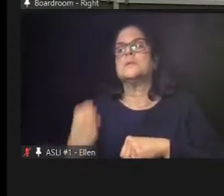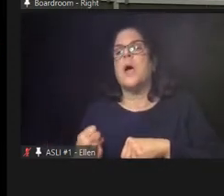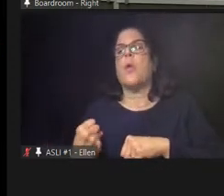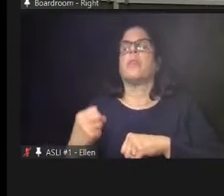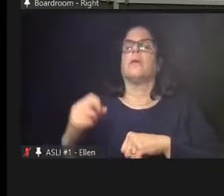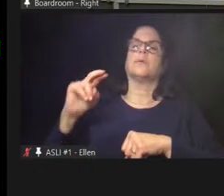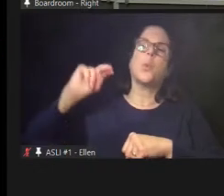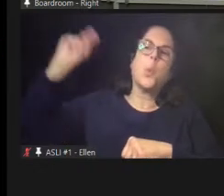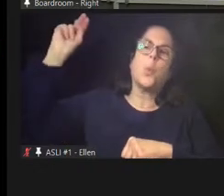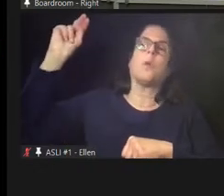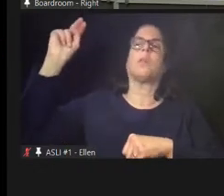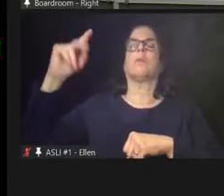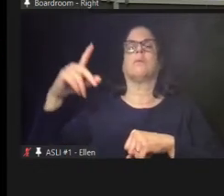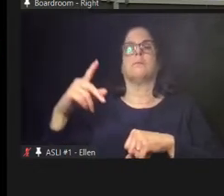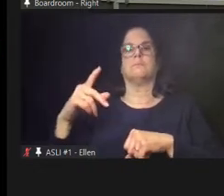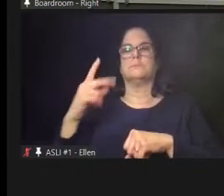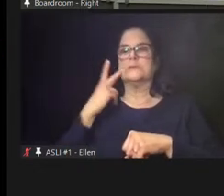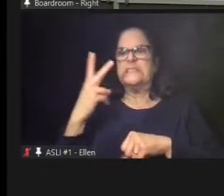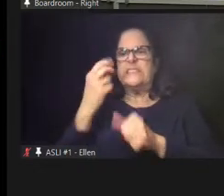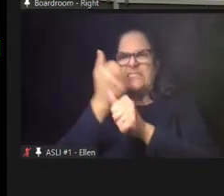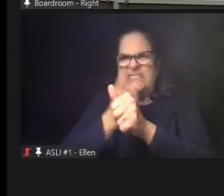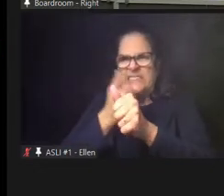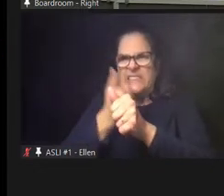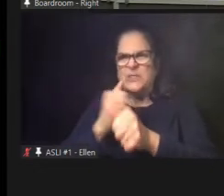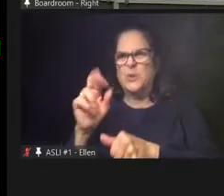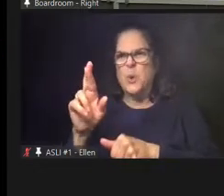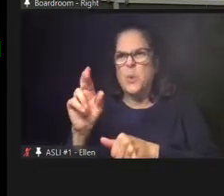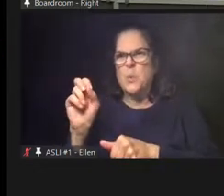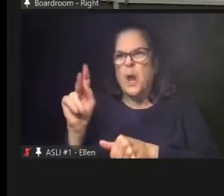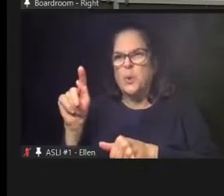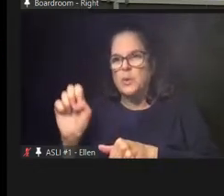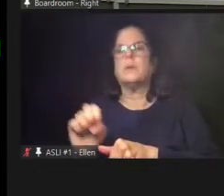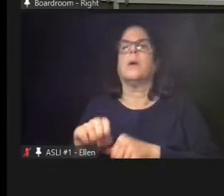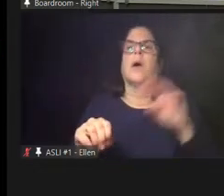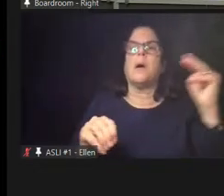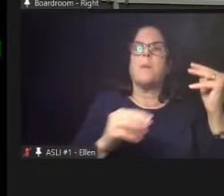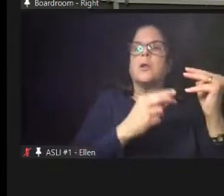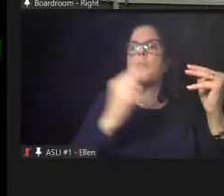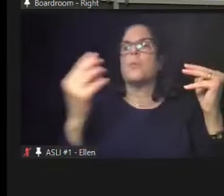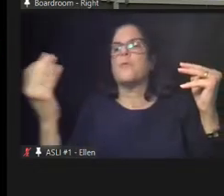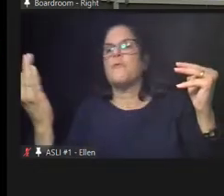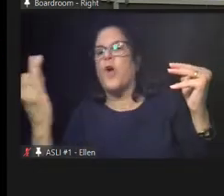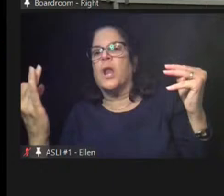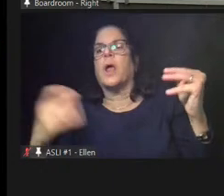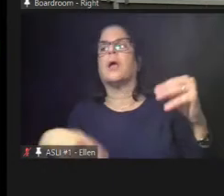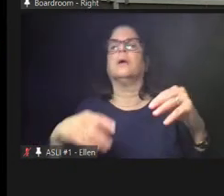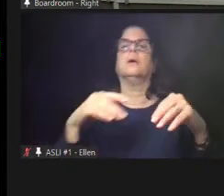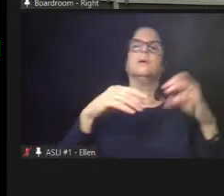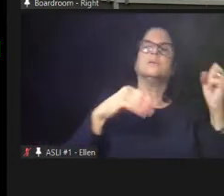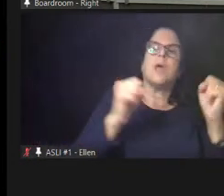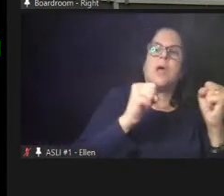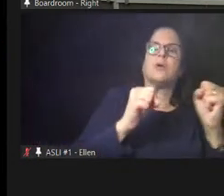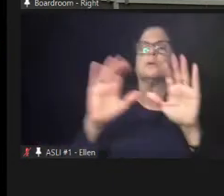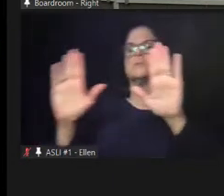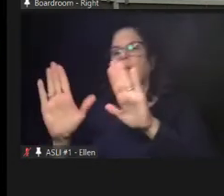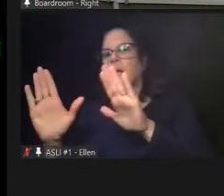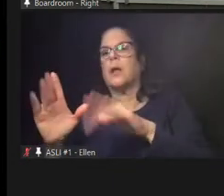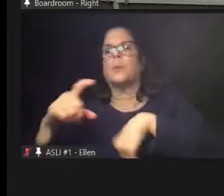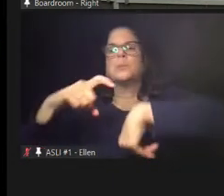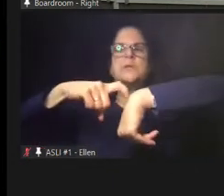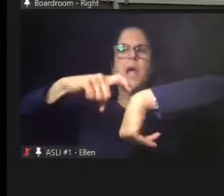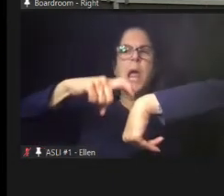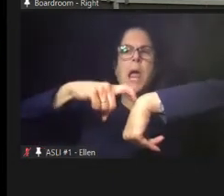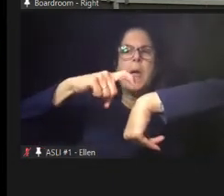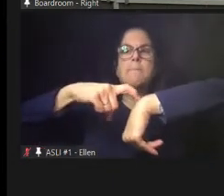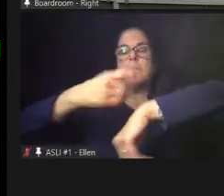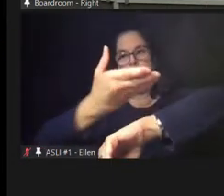cetera. You can also see ridership by weekday versus weekend and time of day to see where we are seeing strong ridership